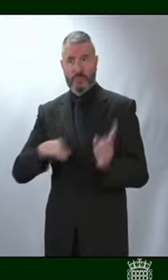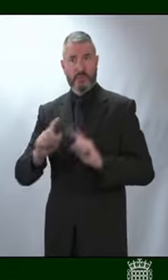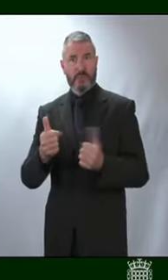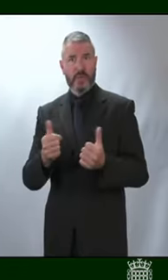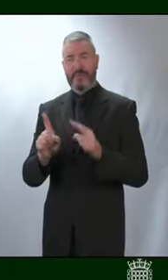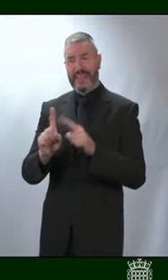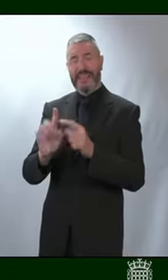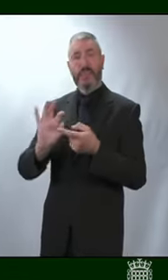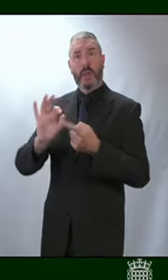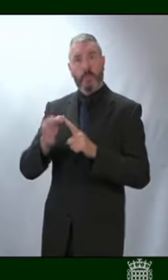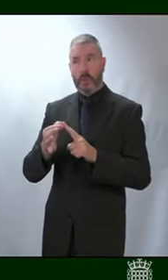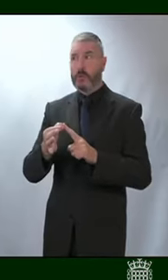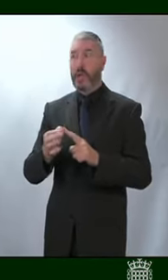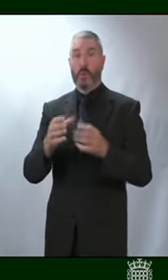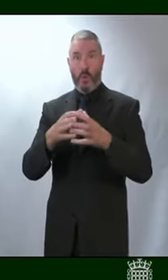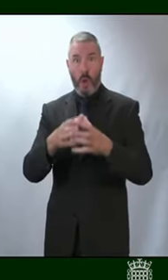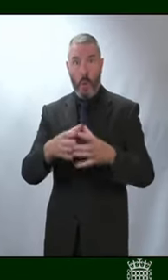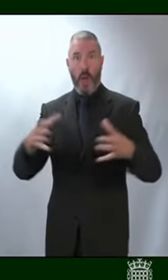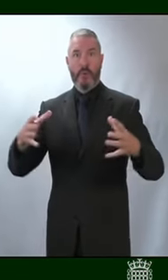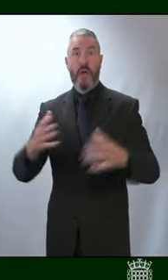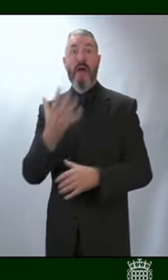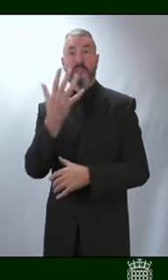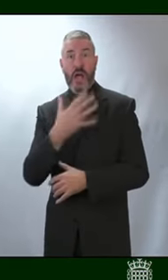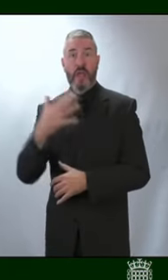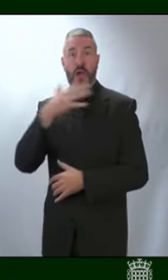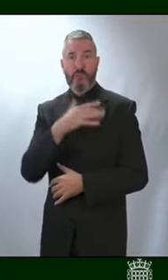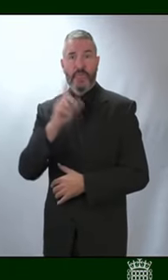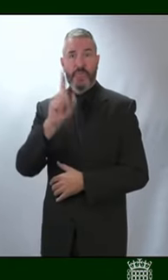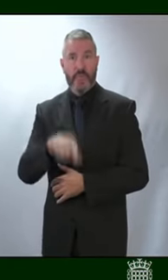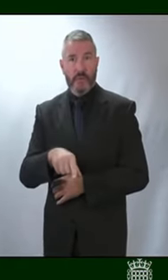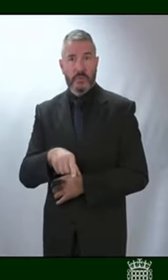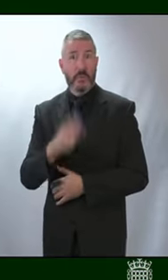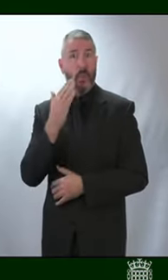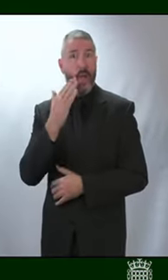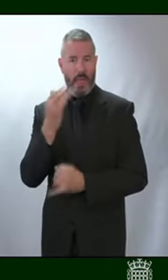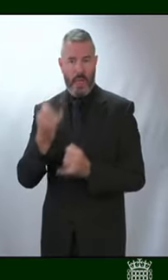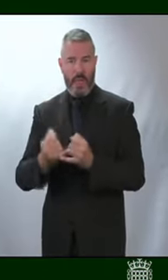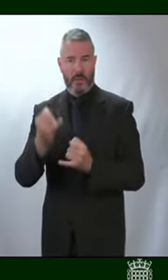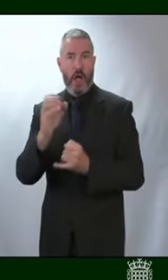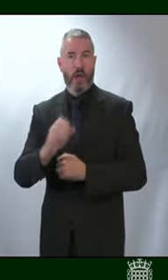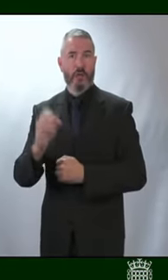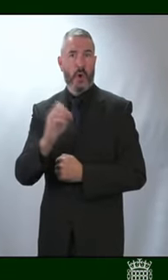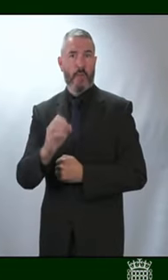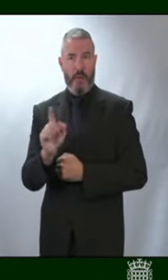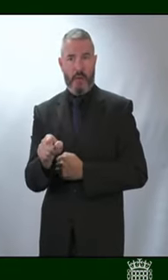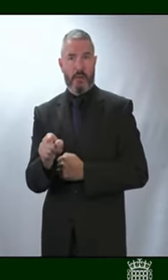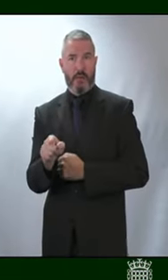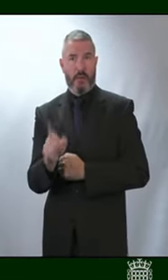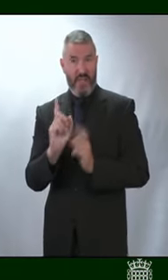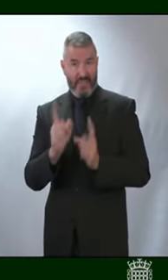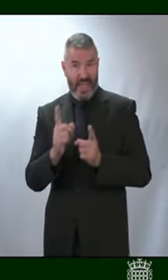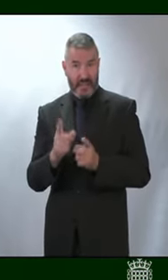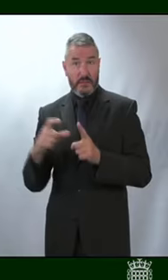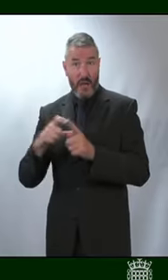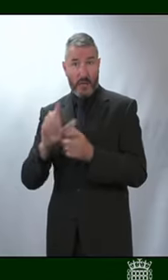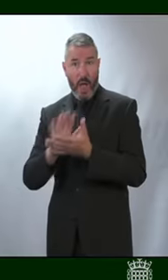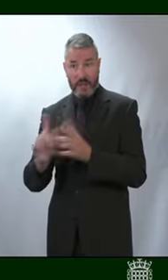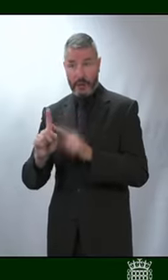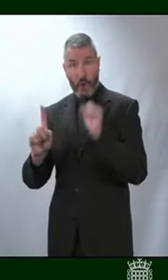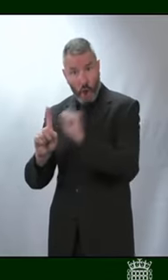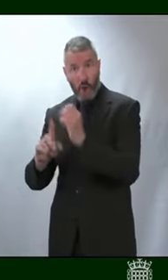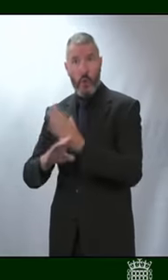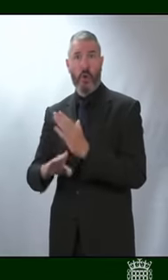Mr. Speaker, we're going to go up to 500,000 tests by the end of October. That is the work of Dido Harding and her